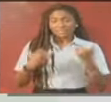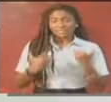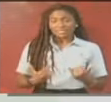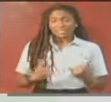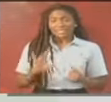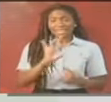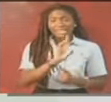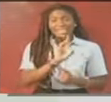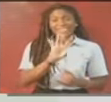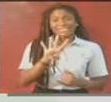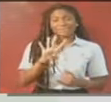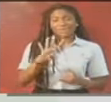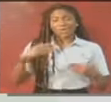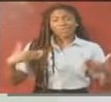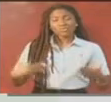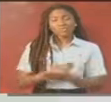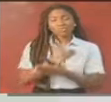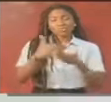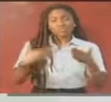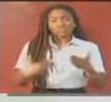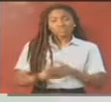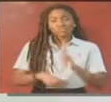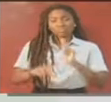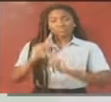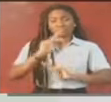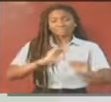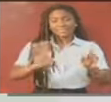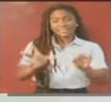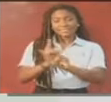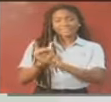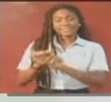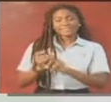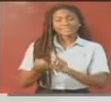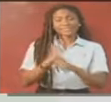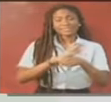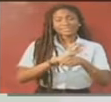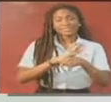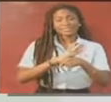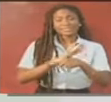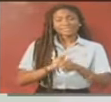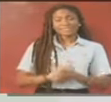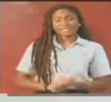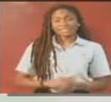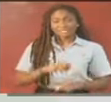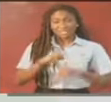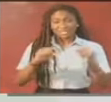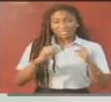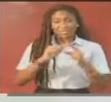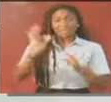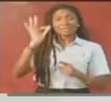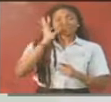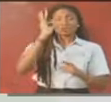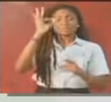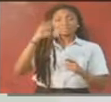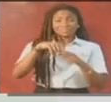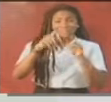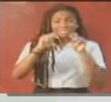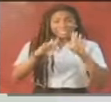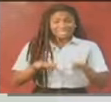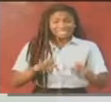84 new positive cases that would have been reported and correspond to tests conducted in the period of